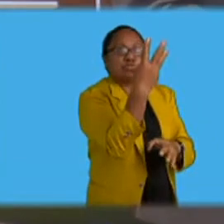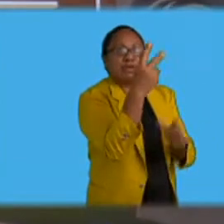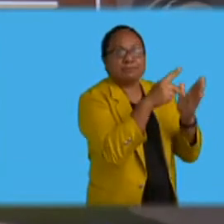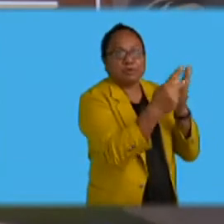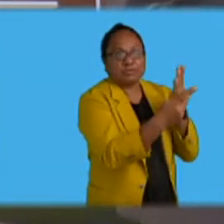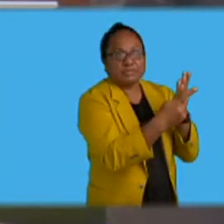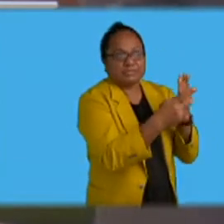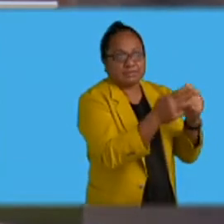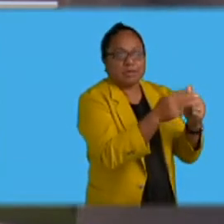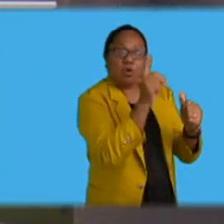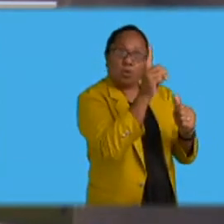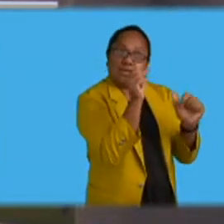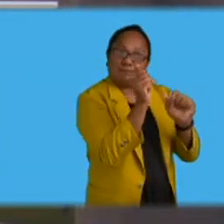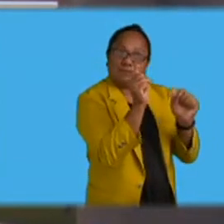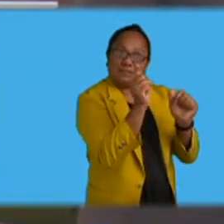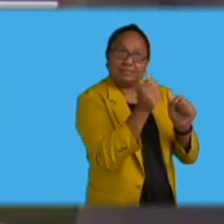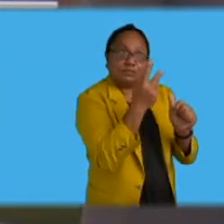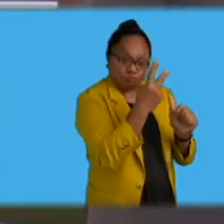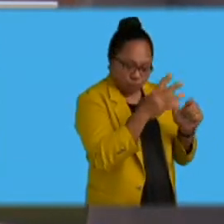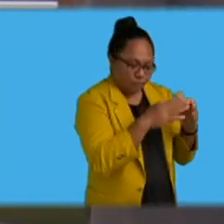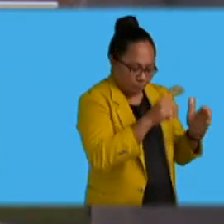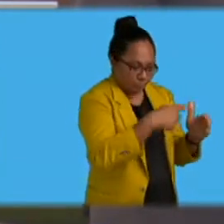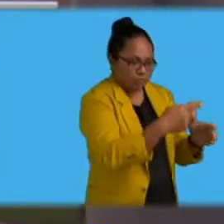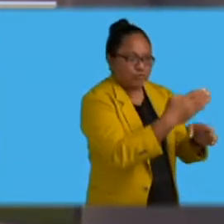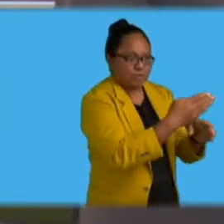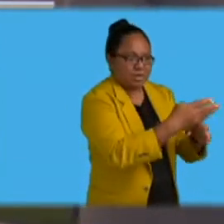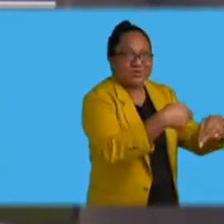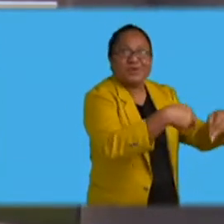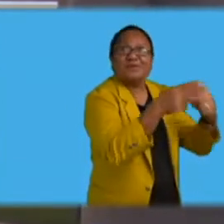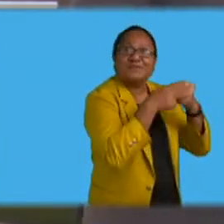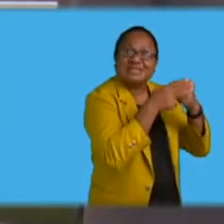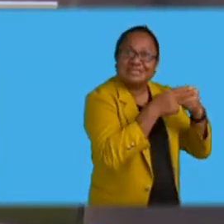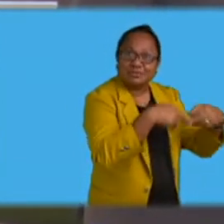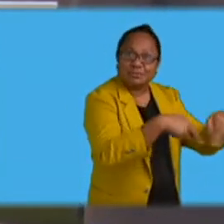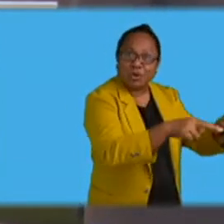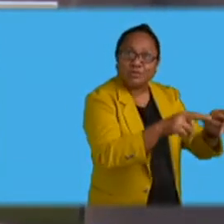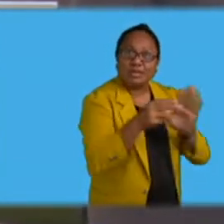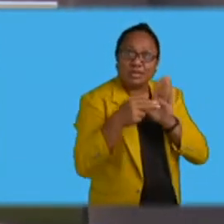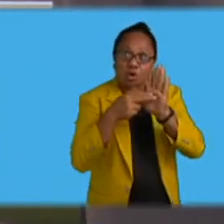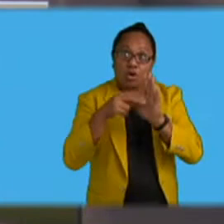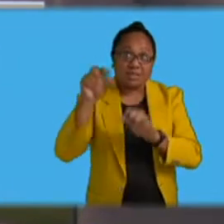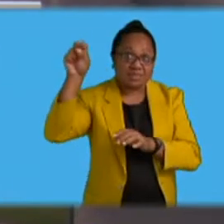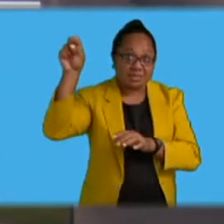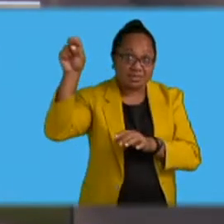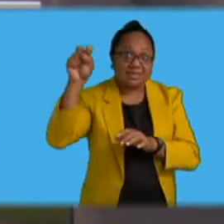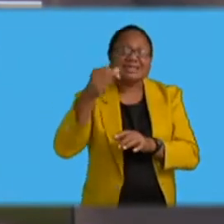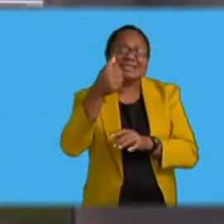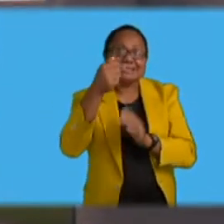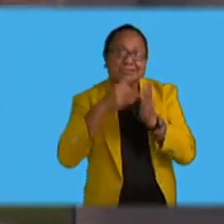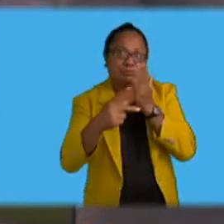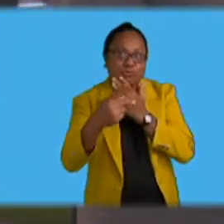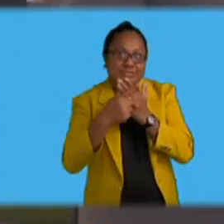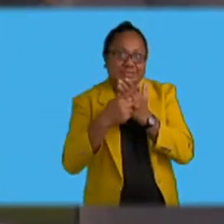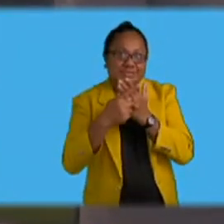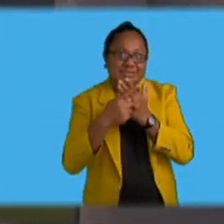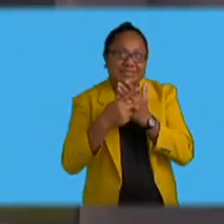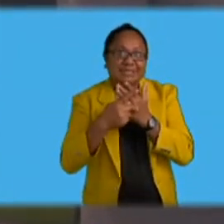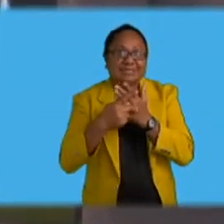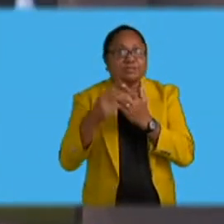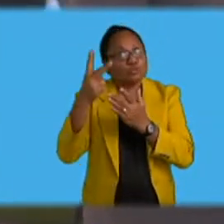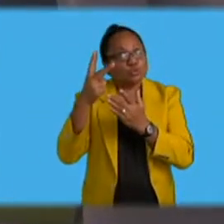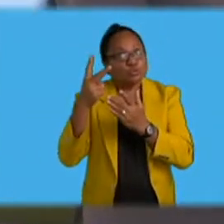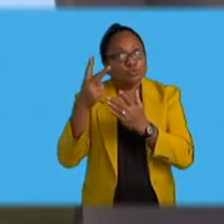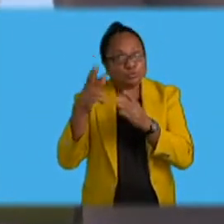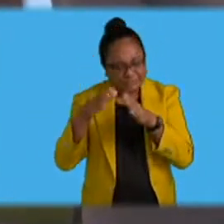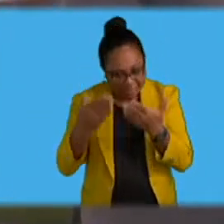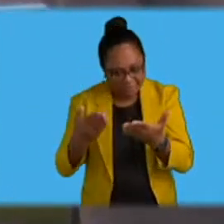Speaker, with 1 completed and 2 currently underway. Madam Speaker, Northern Division has 6 projects, 2 of which are underway, 2 are completed